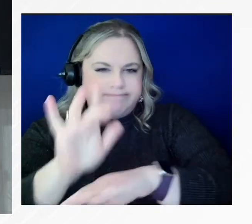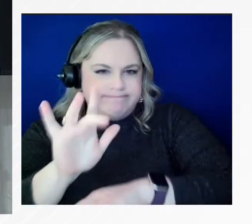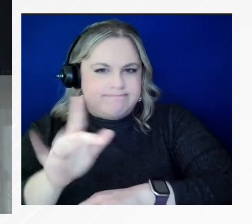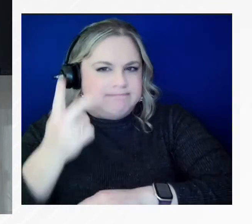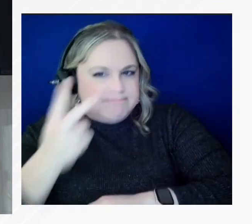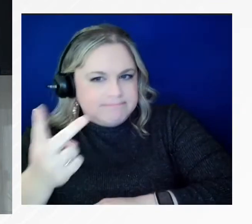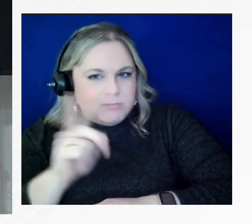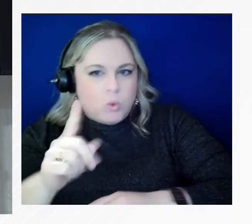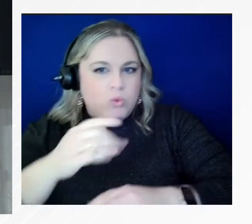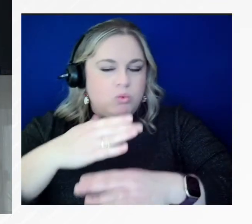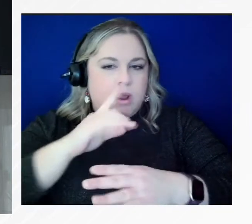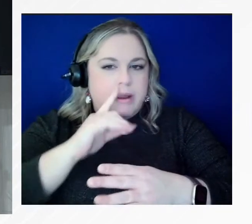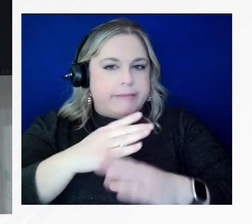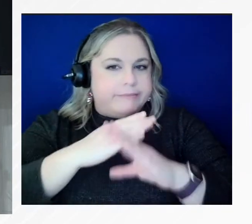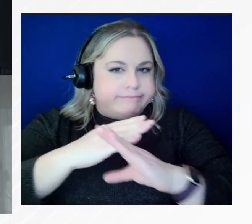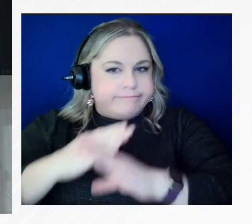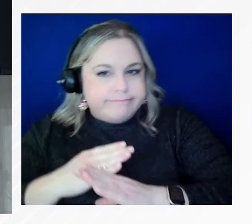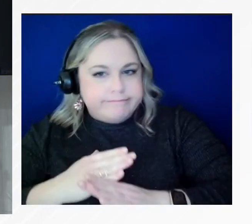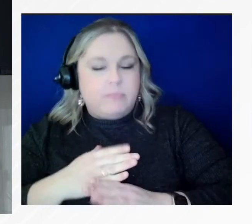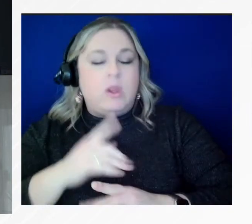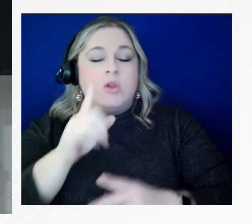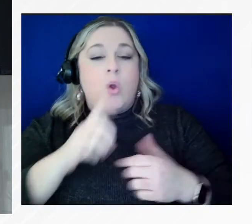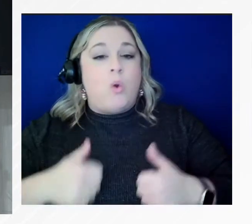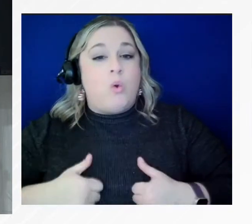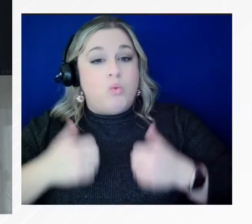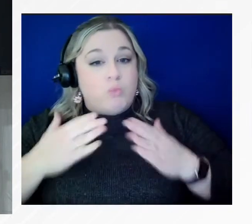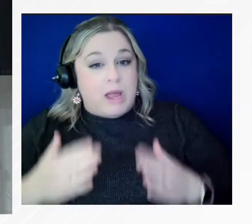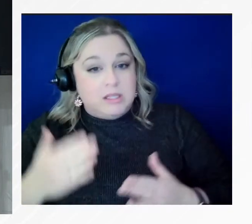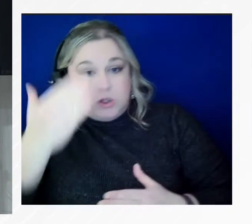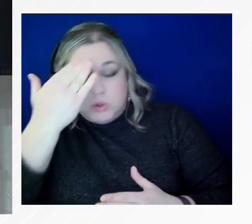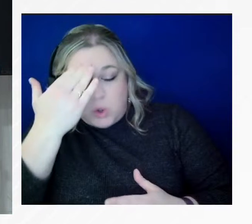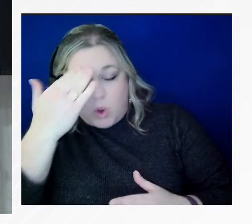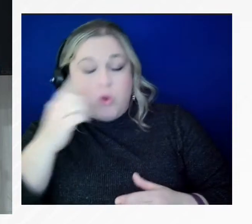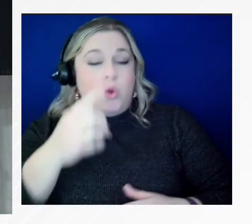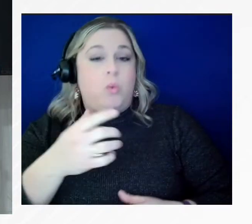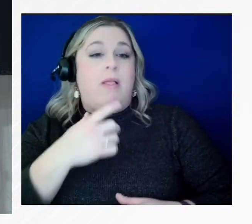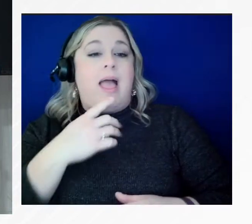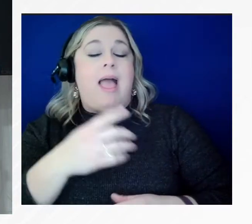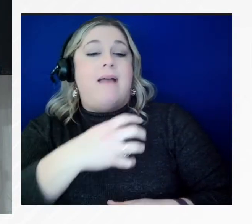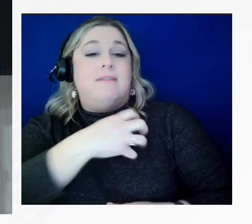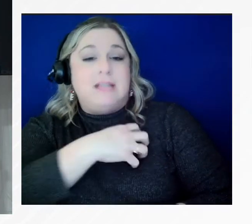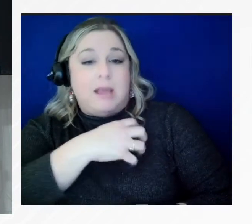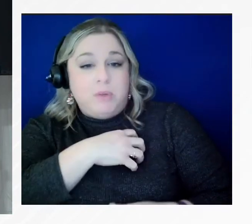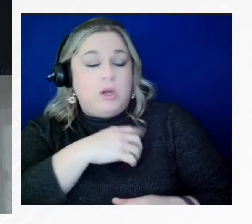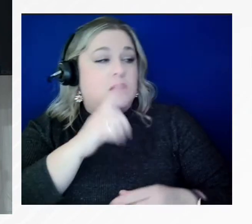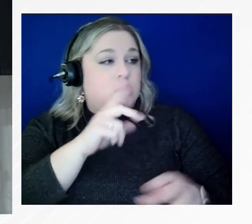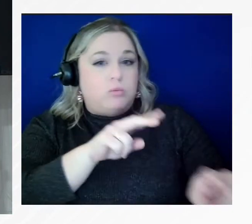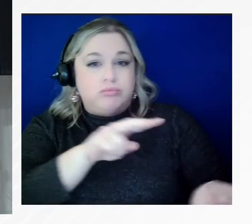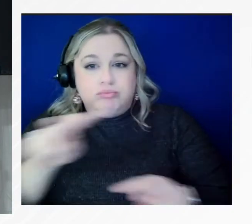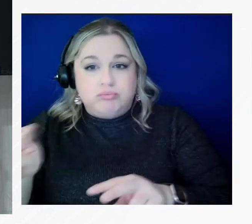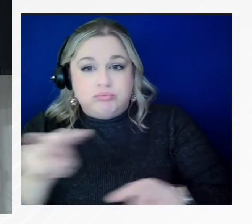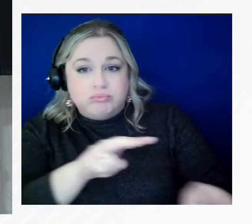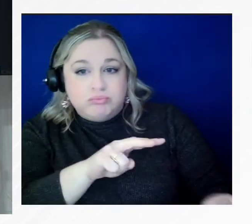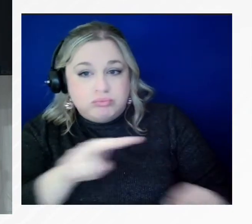So residents know that we will have deputies out there patrolling your areas to make sure that they are safe. Thank